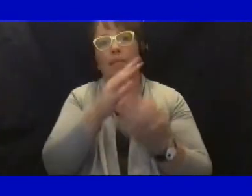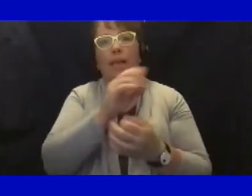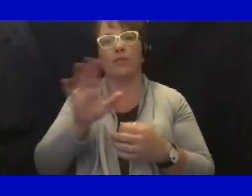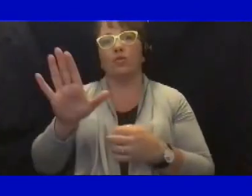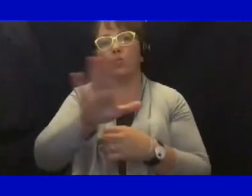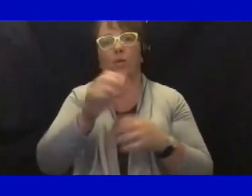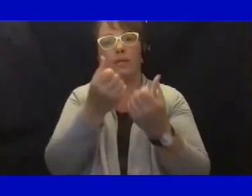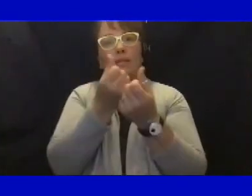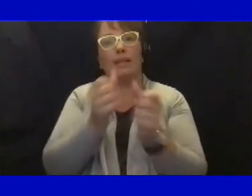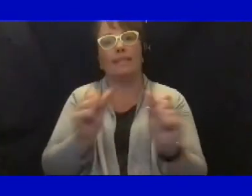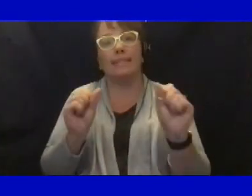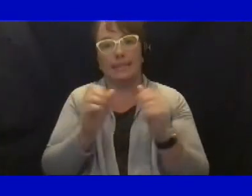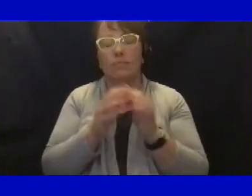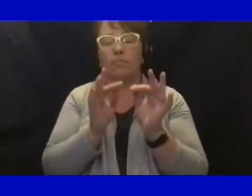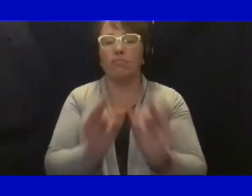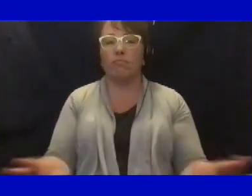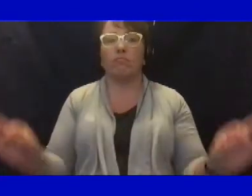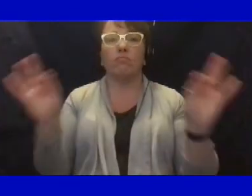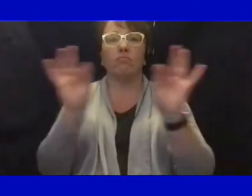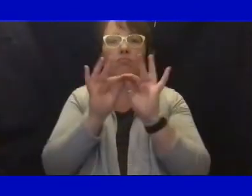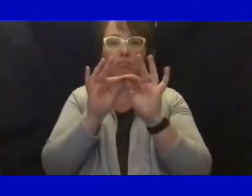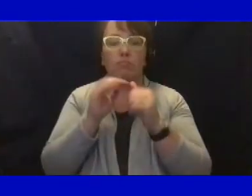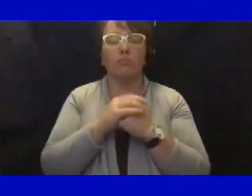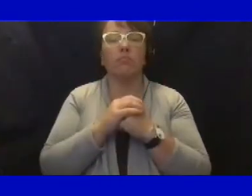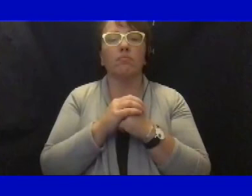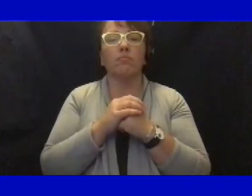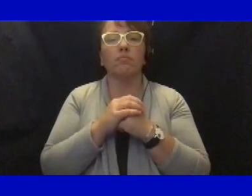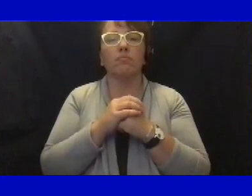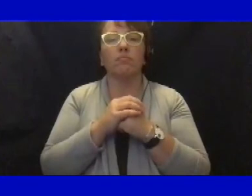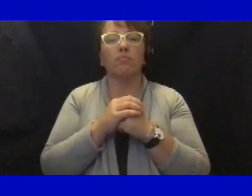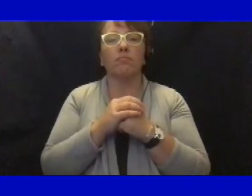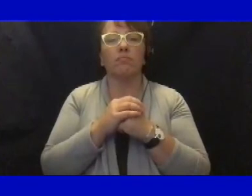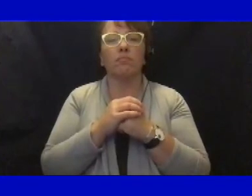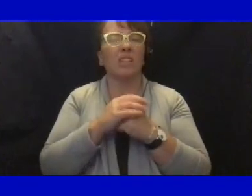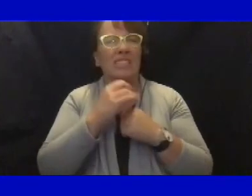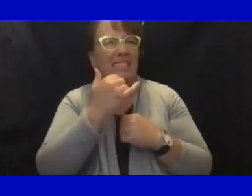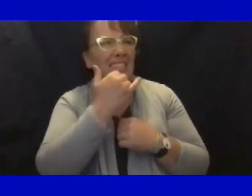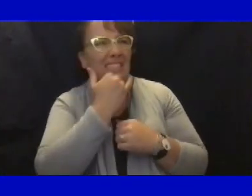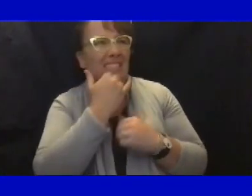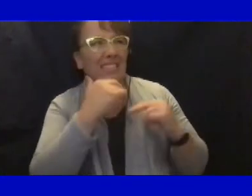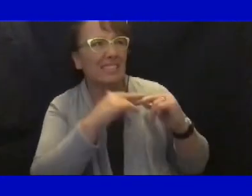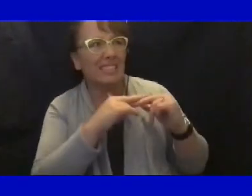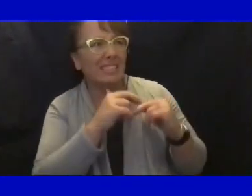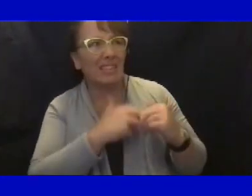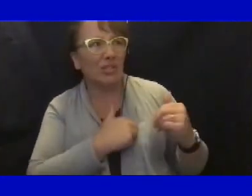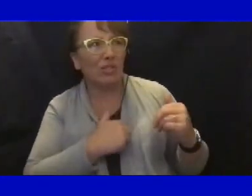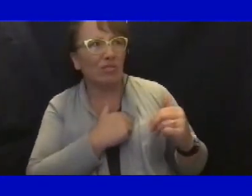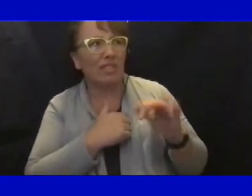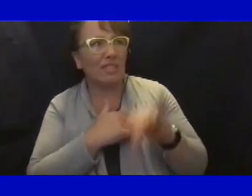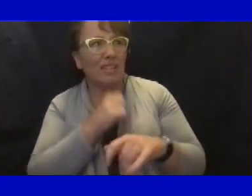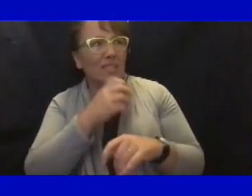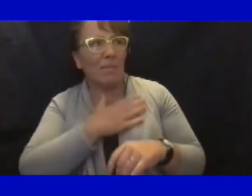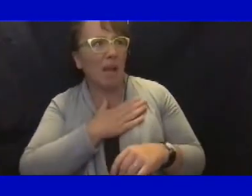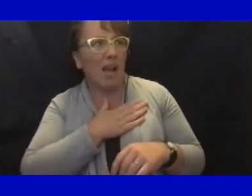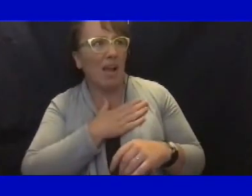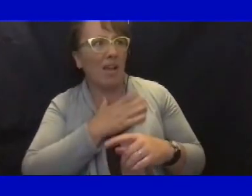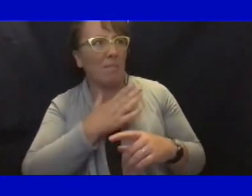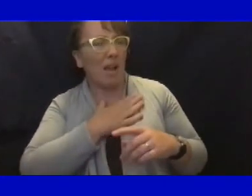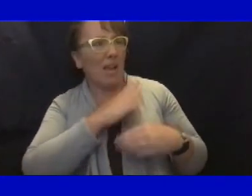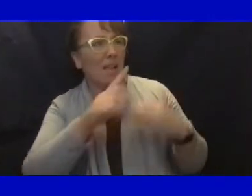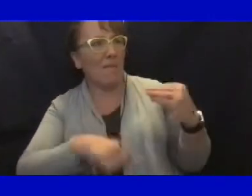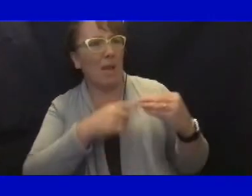And so actually this, mine's the one that starts with it's got the slides with the burn area on it.